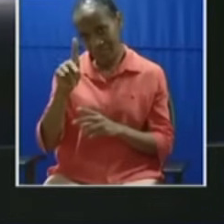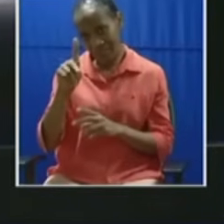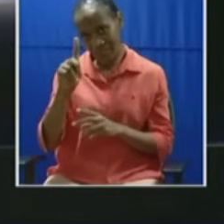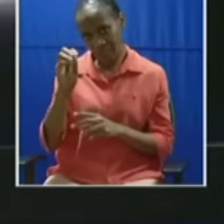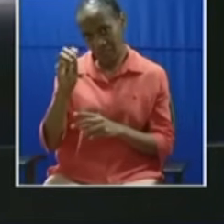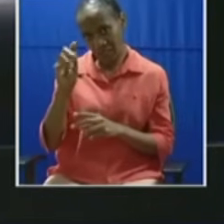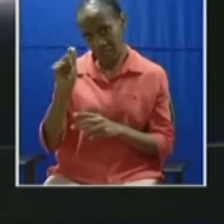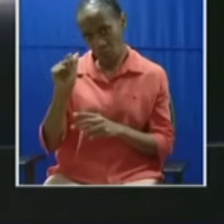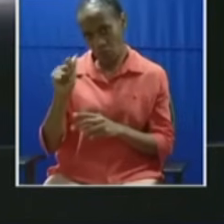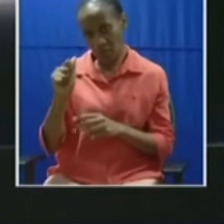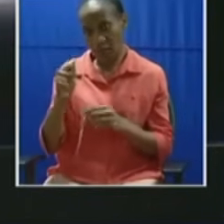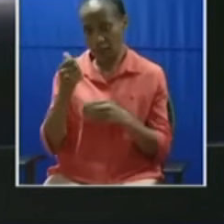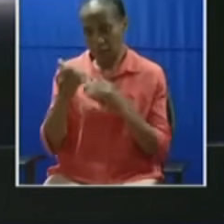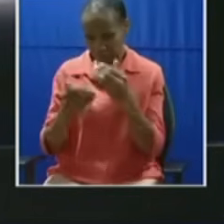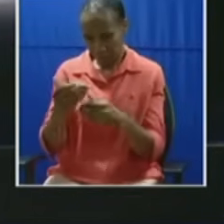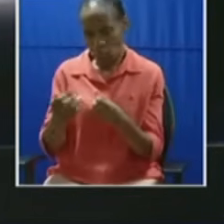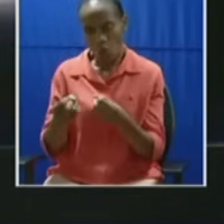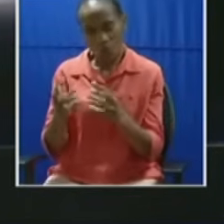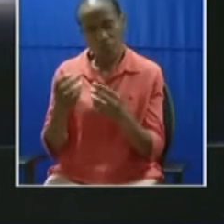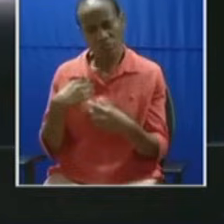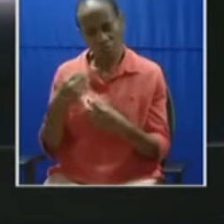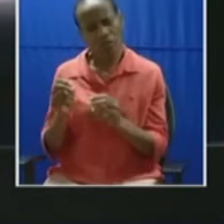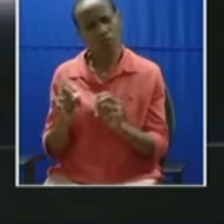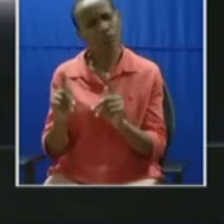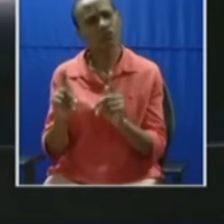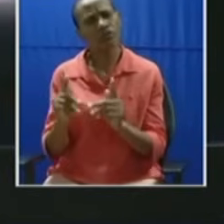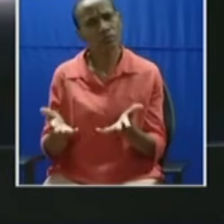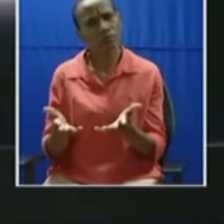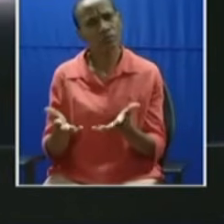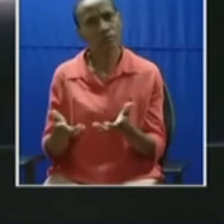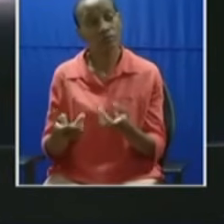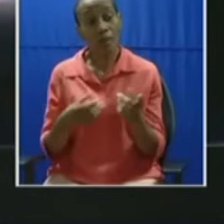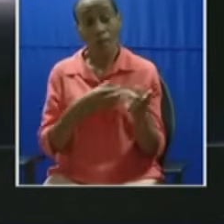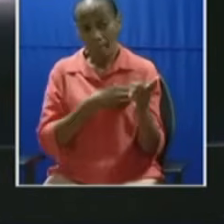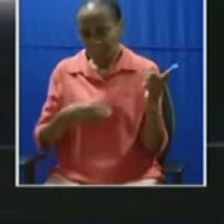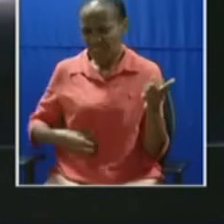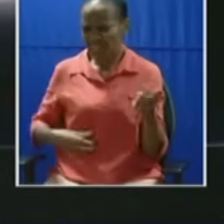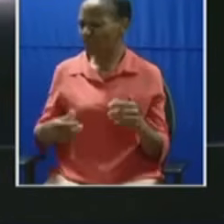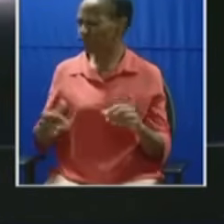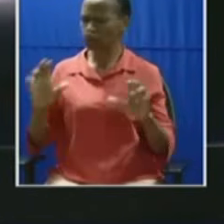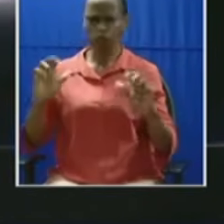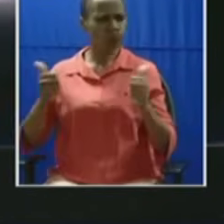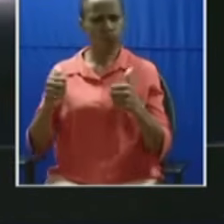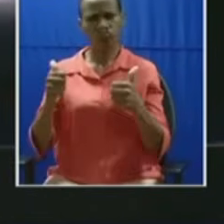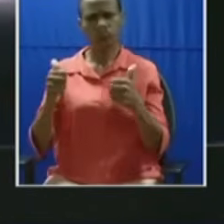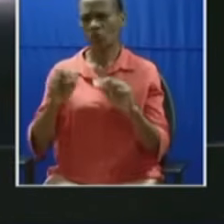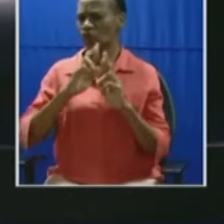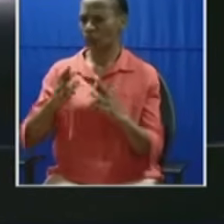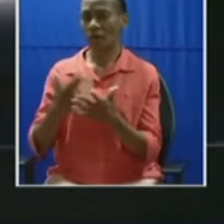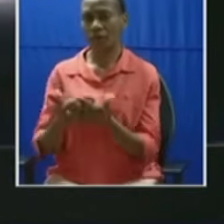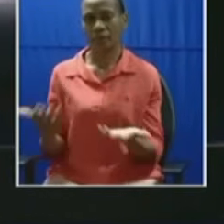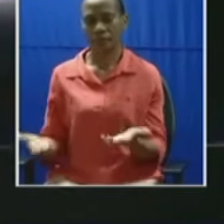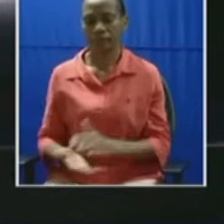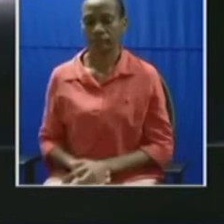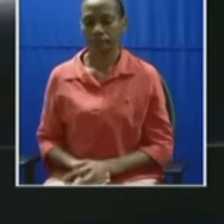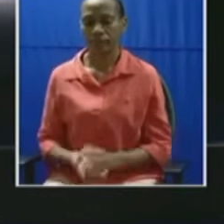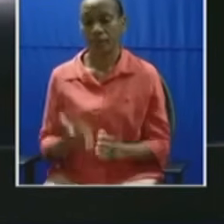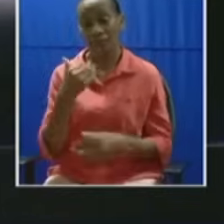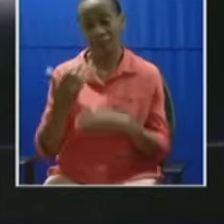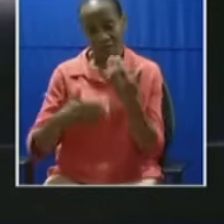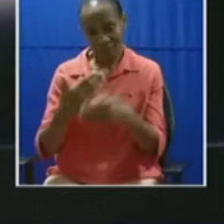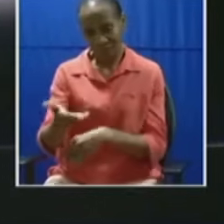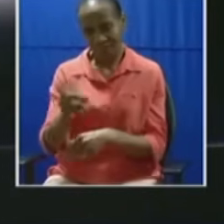The President is quite capable of dealing with whatever matter. Please proceed, Honourable